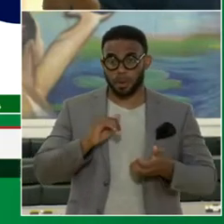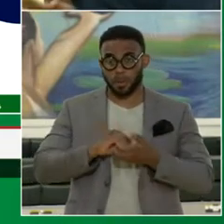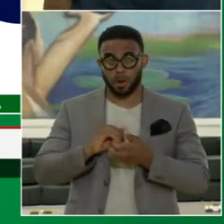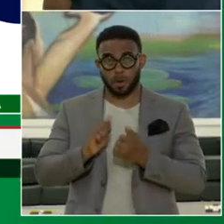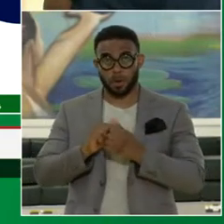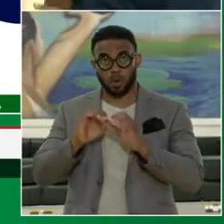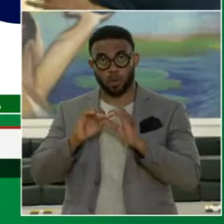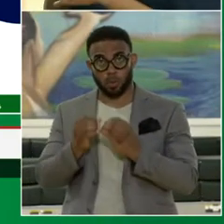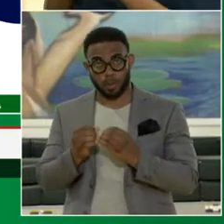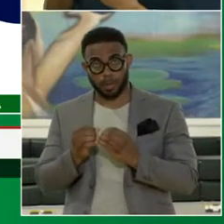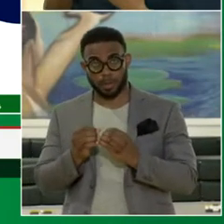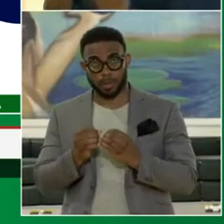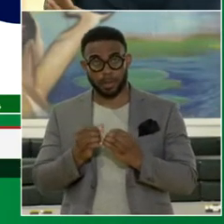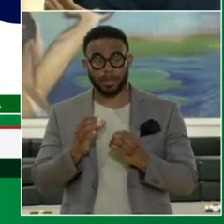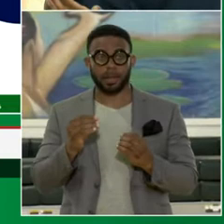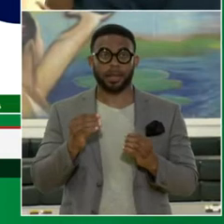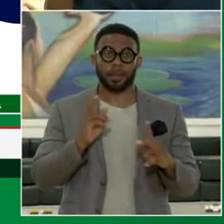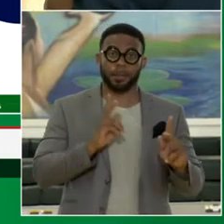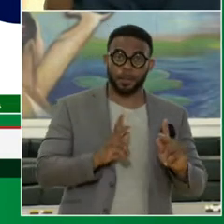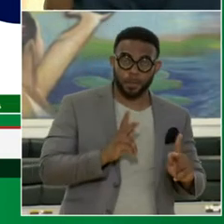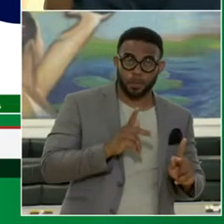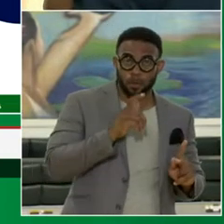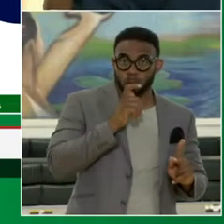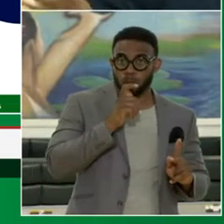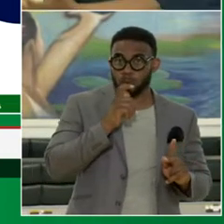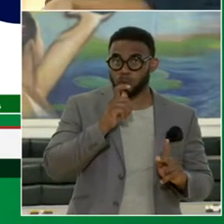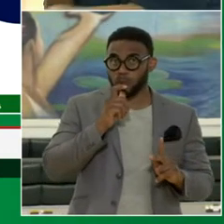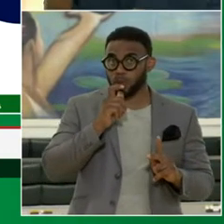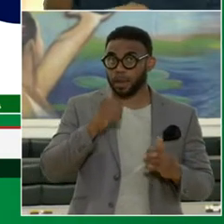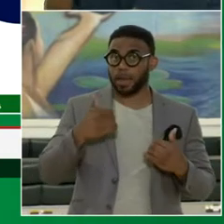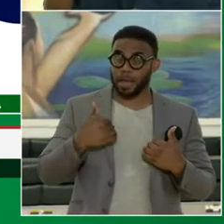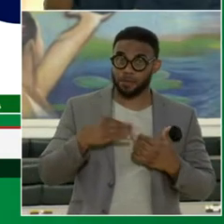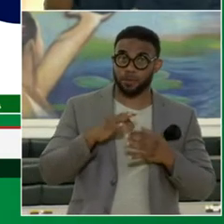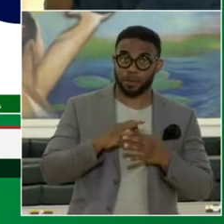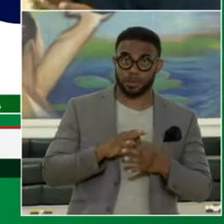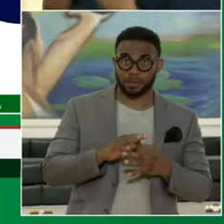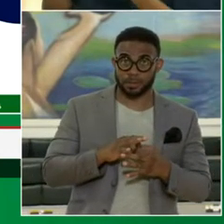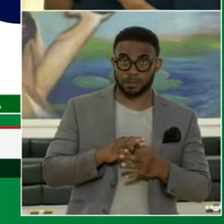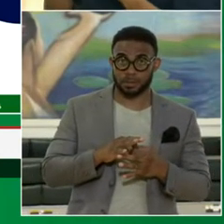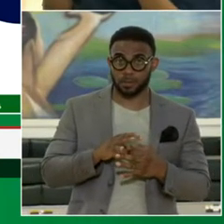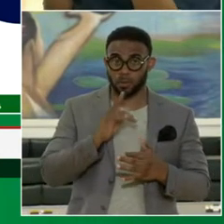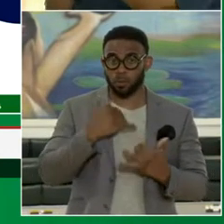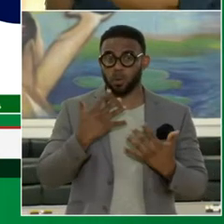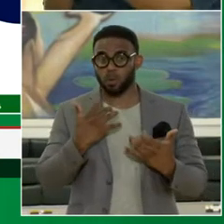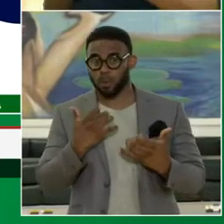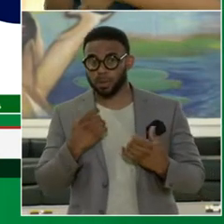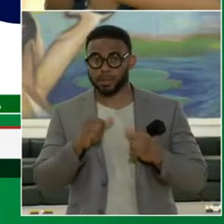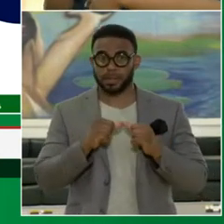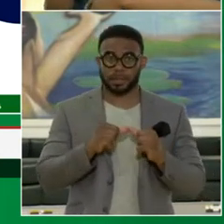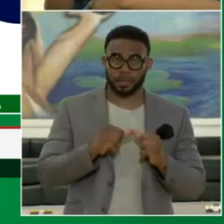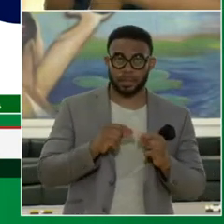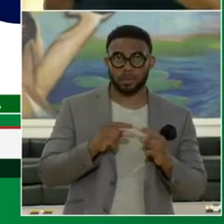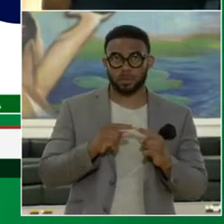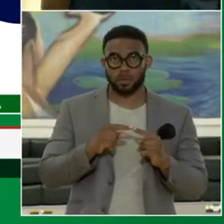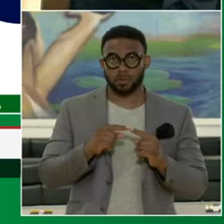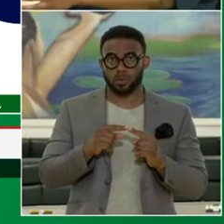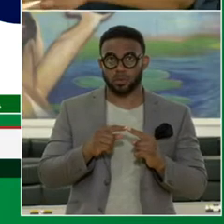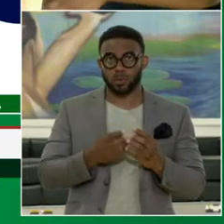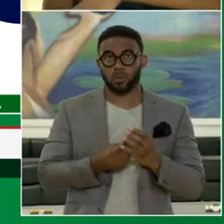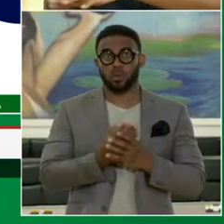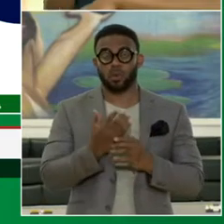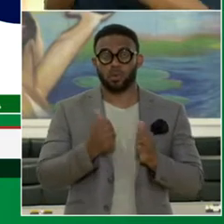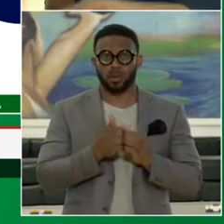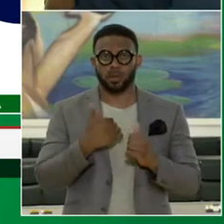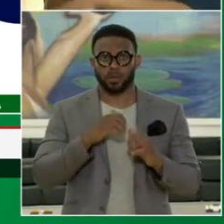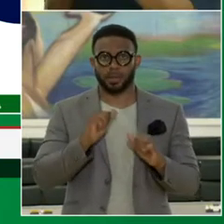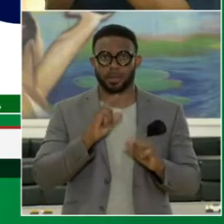with organizations and people who have relationship there and who we want to continue to grow with